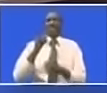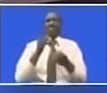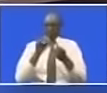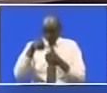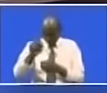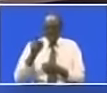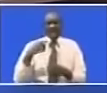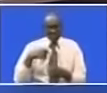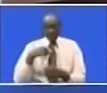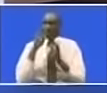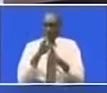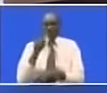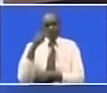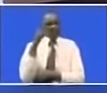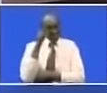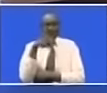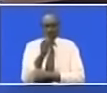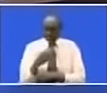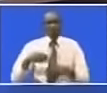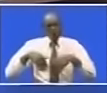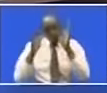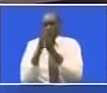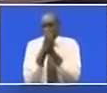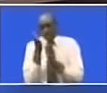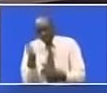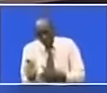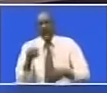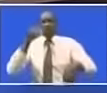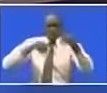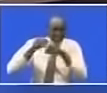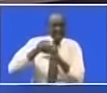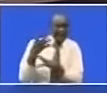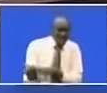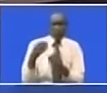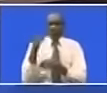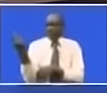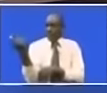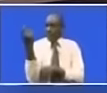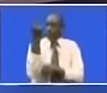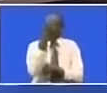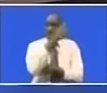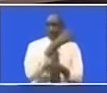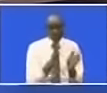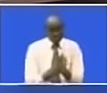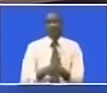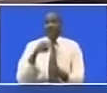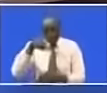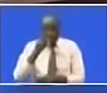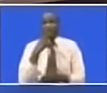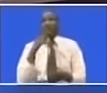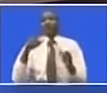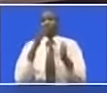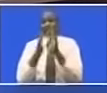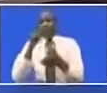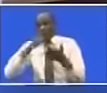rather the vote counting there throughout the day, and the voting throughout the day. Vote counting has of course started. Let's go to her now and see